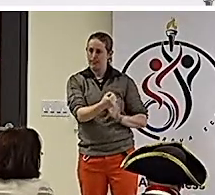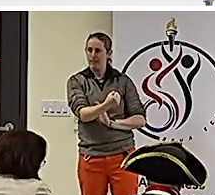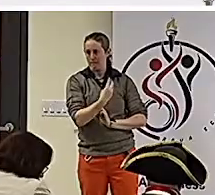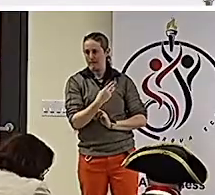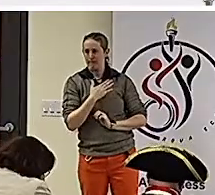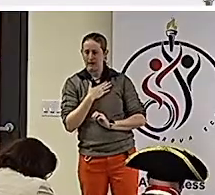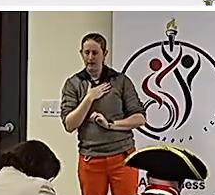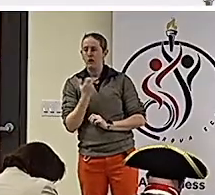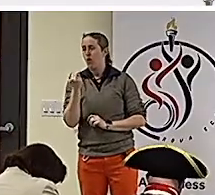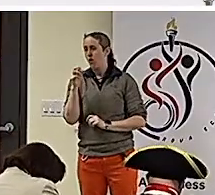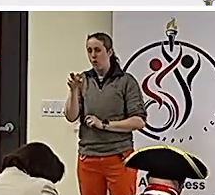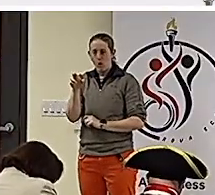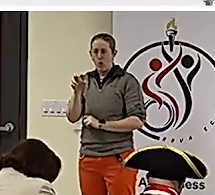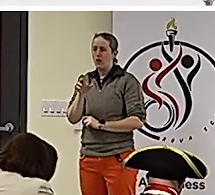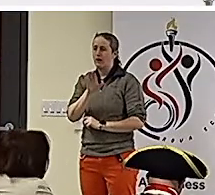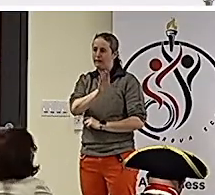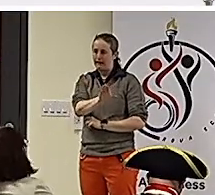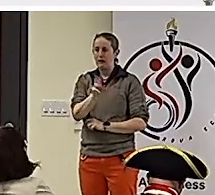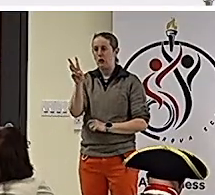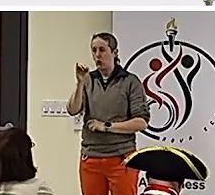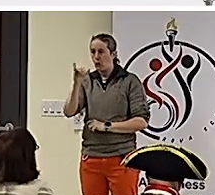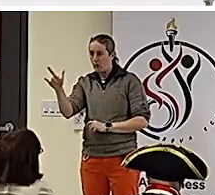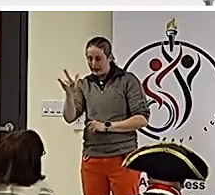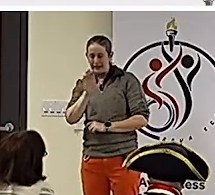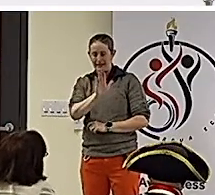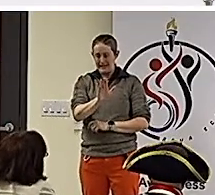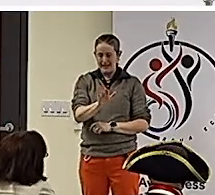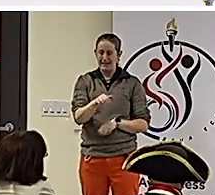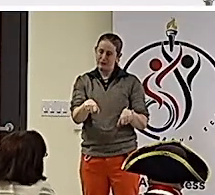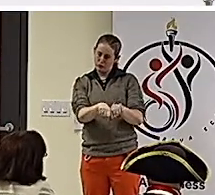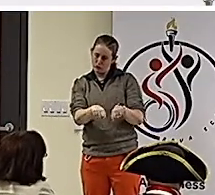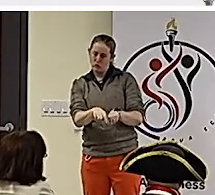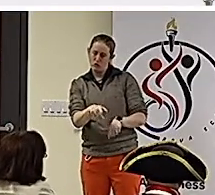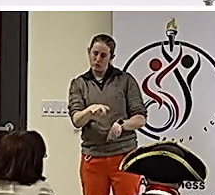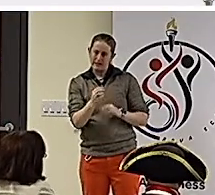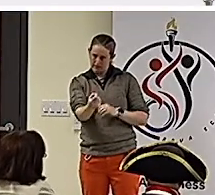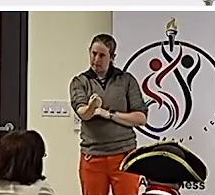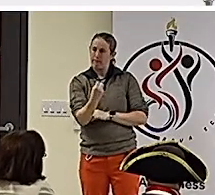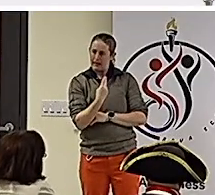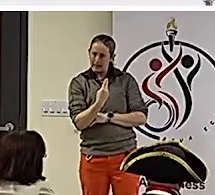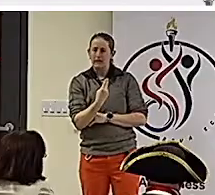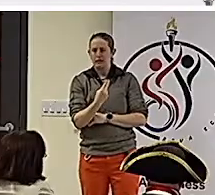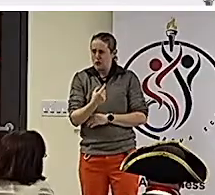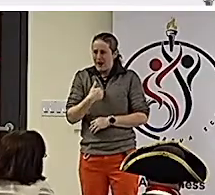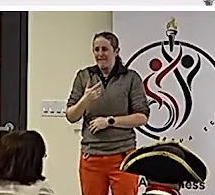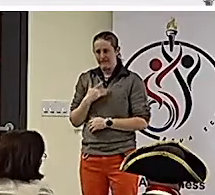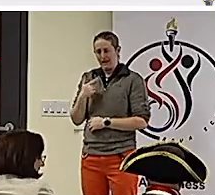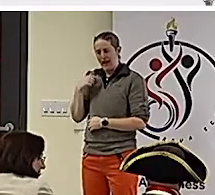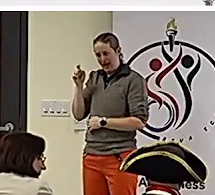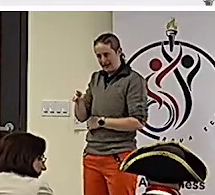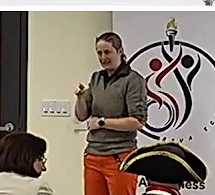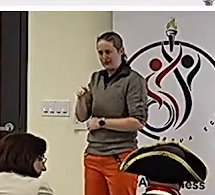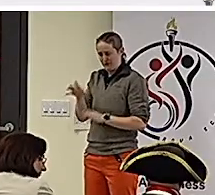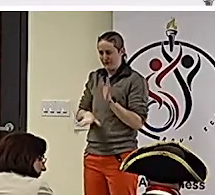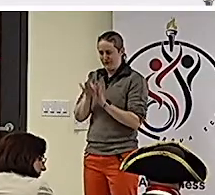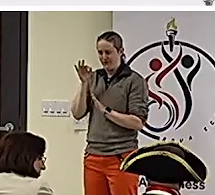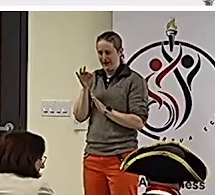town crier's black buckled shoes over there. I think I need to find myself a pair of shoes with buckles.